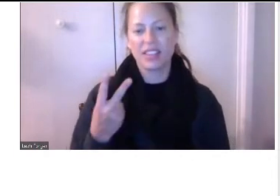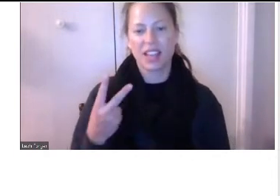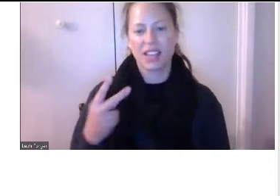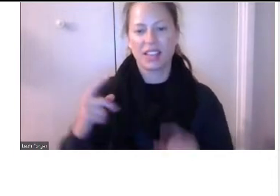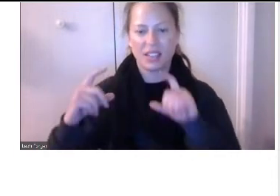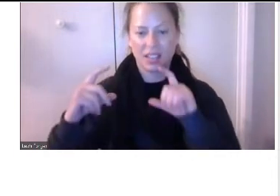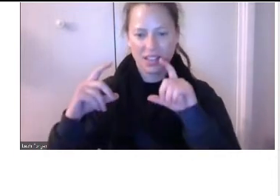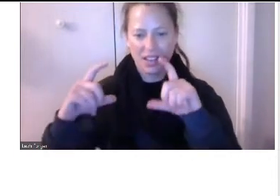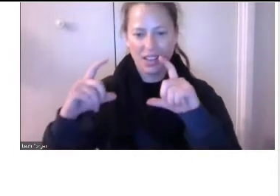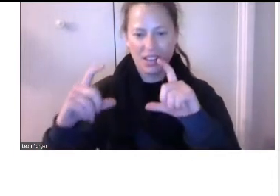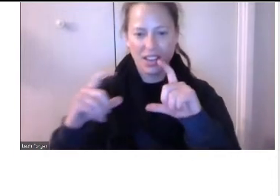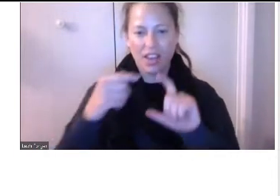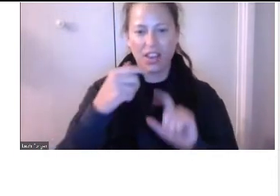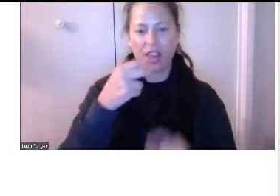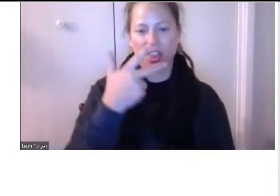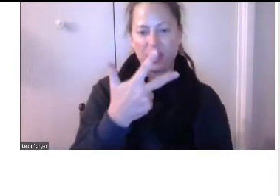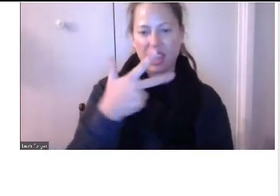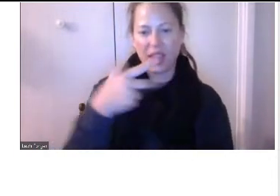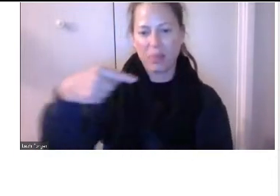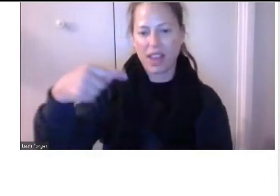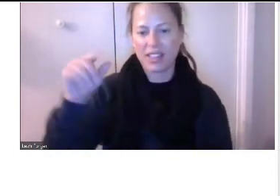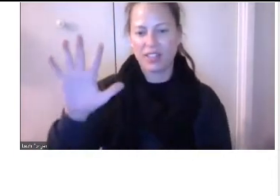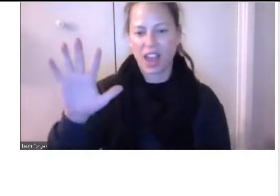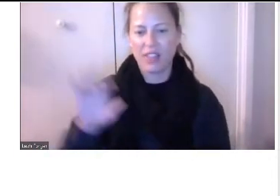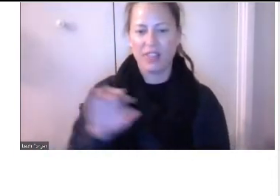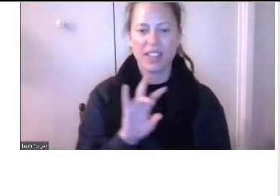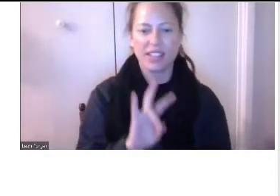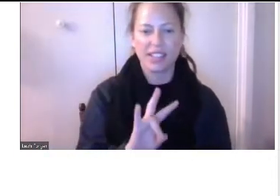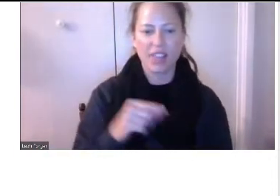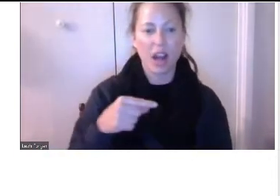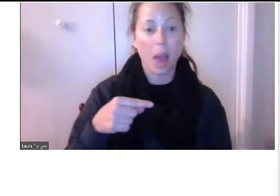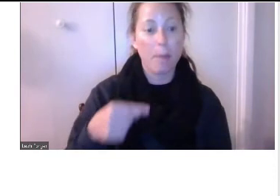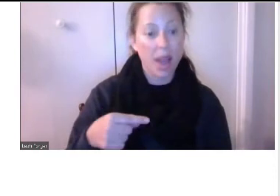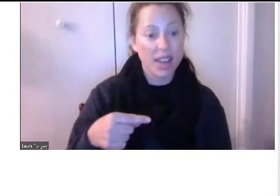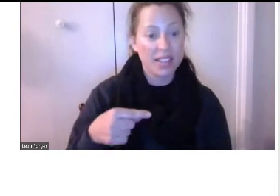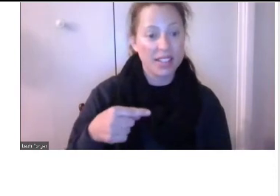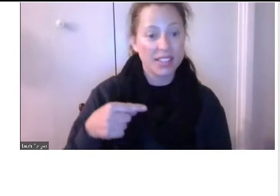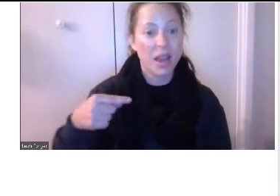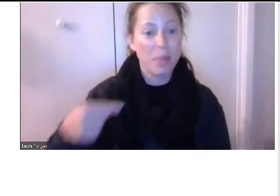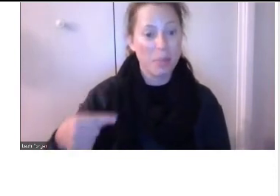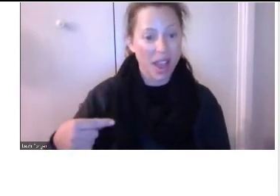x2 is negative 10. Okay, it's minus